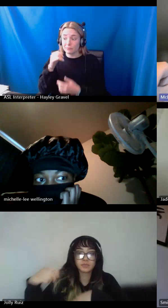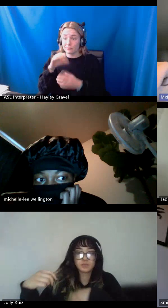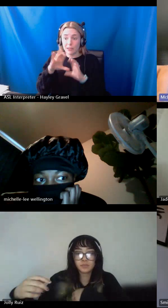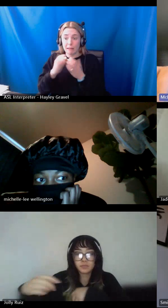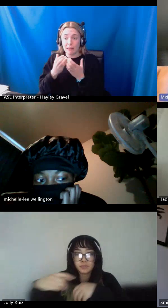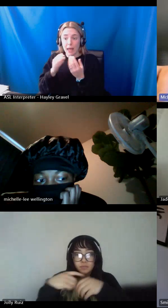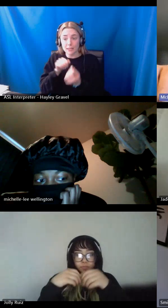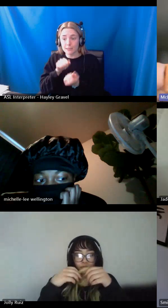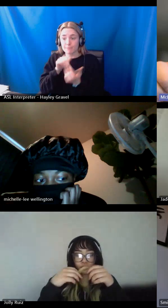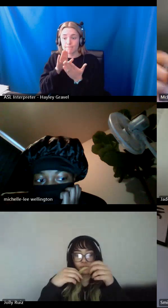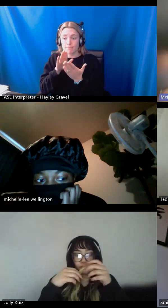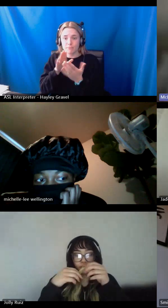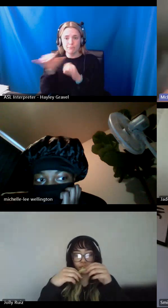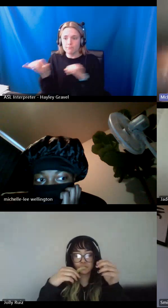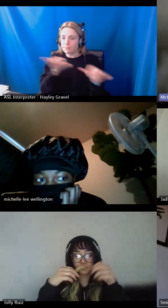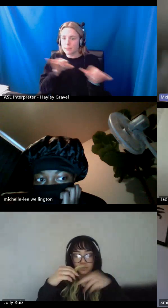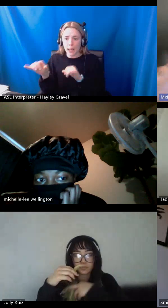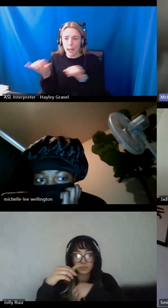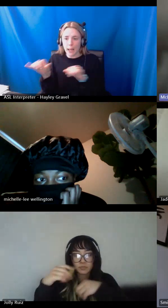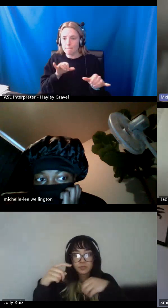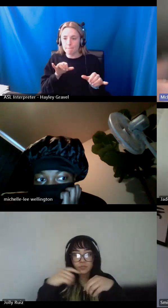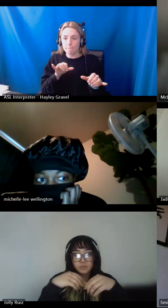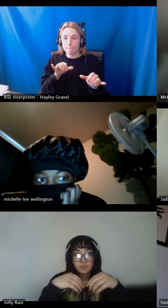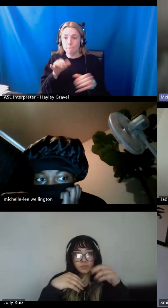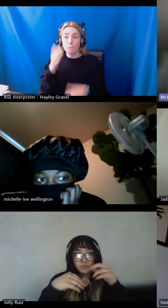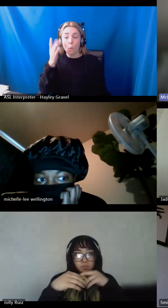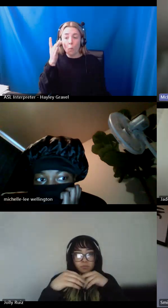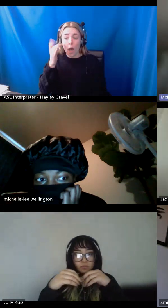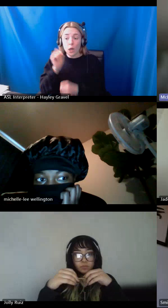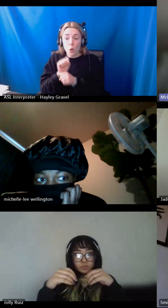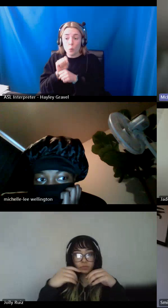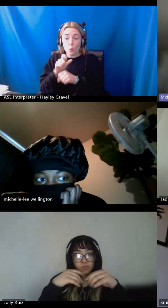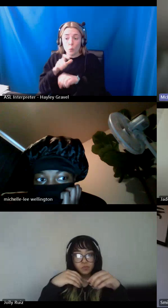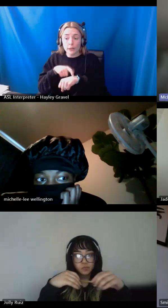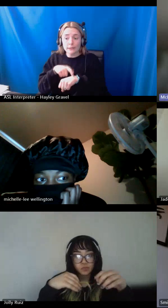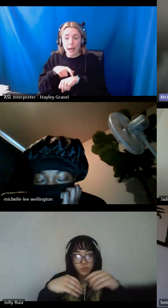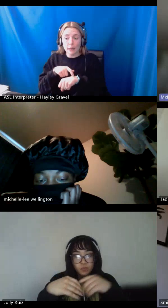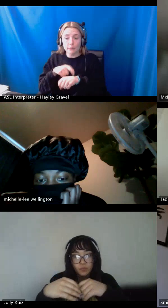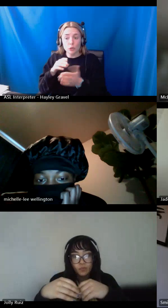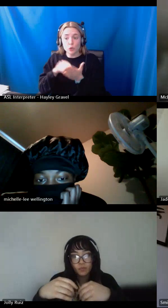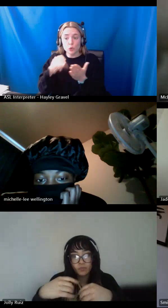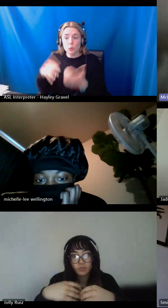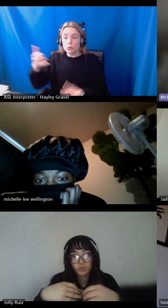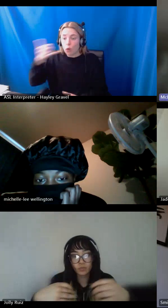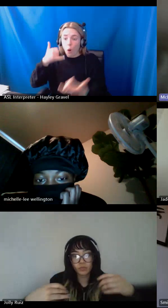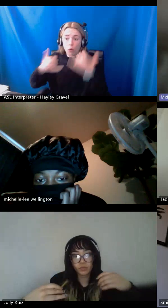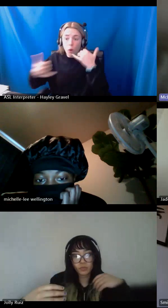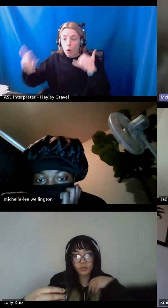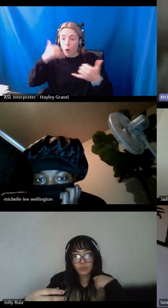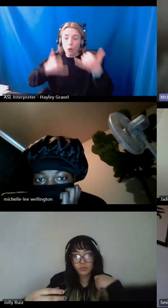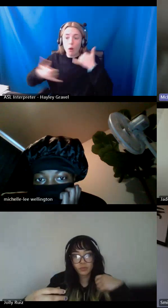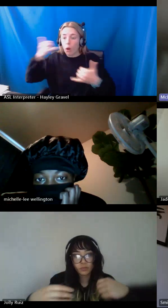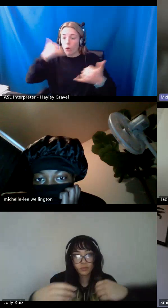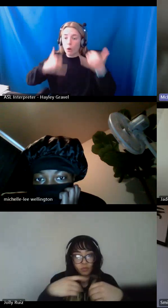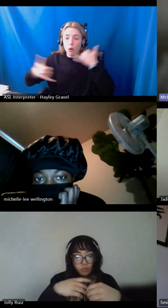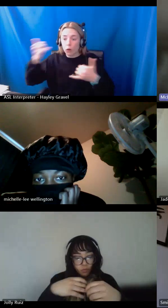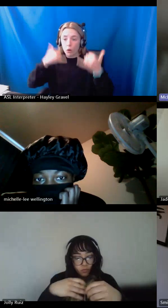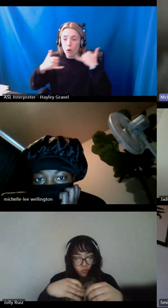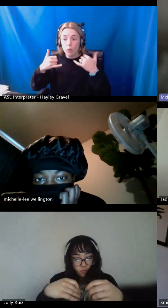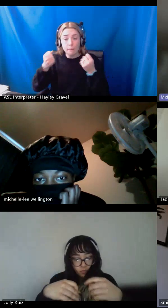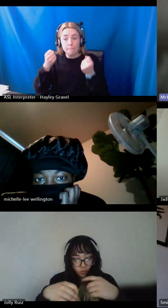happens when I give you work time? Students are calling me. It's a help desk kind of situation. And I think that's beneficial for